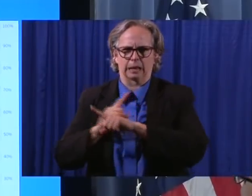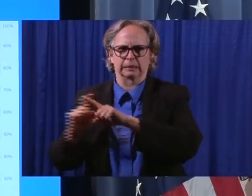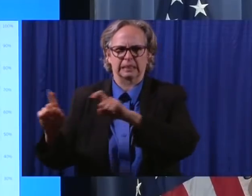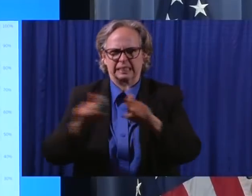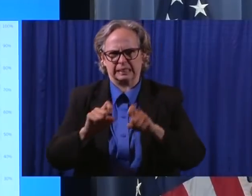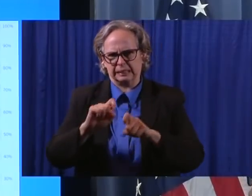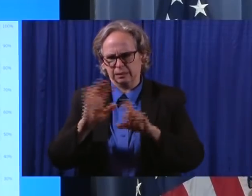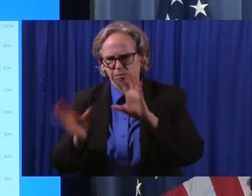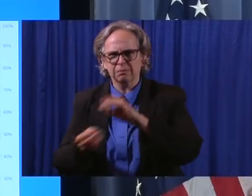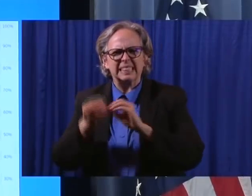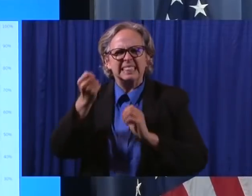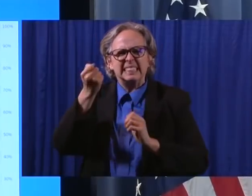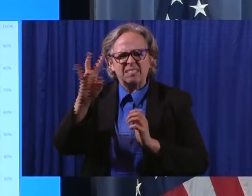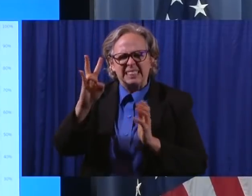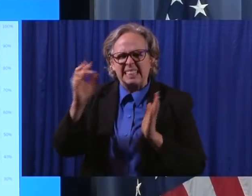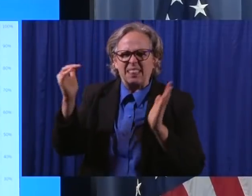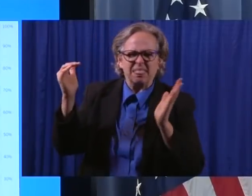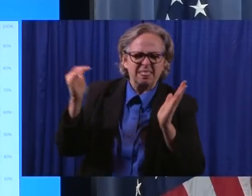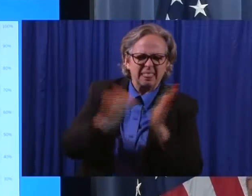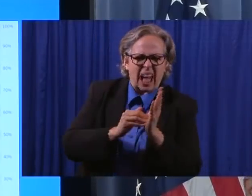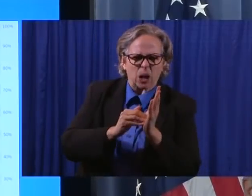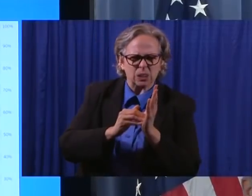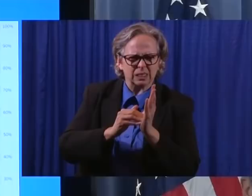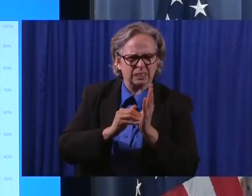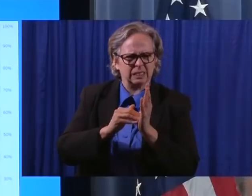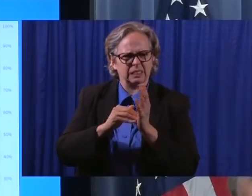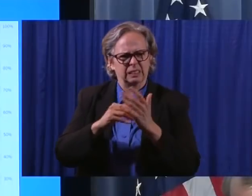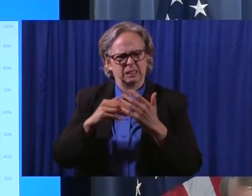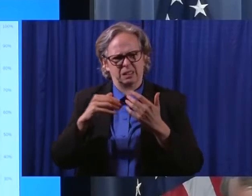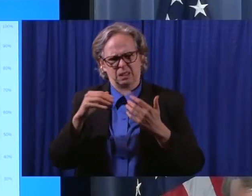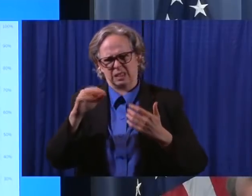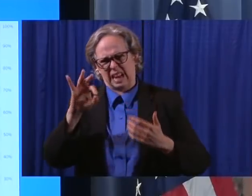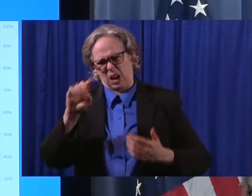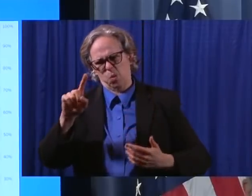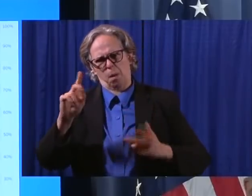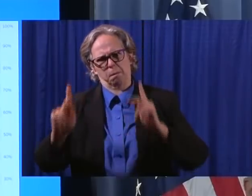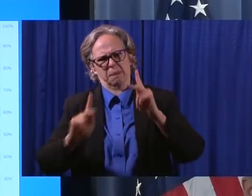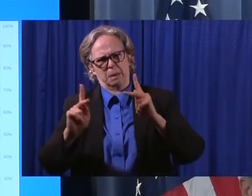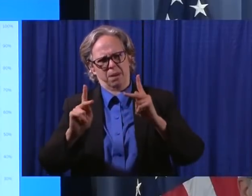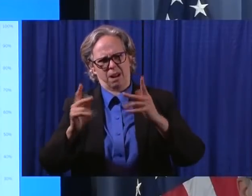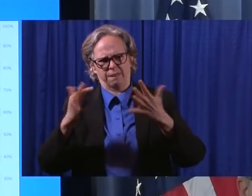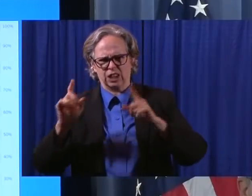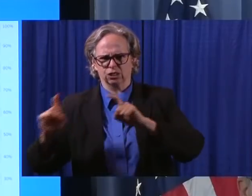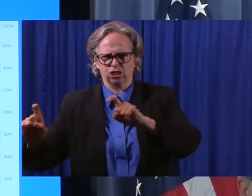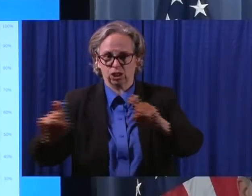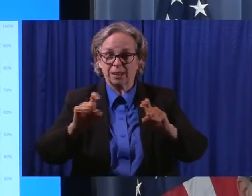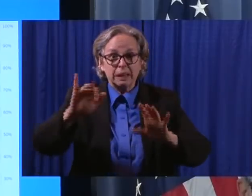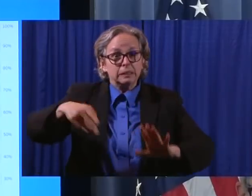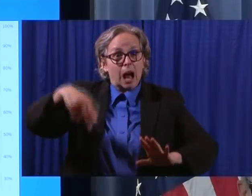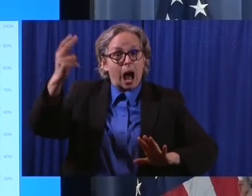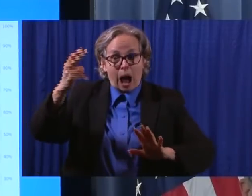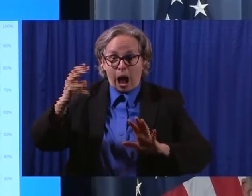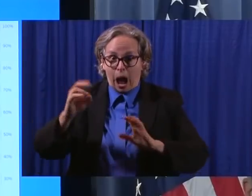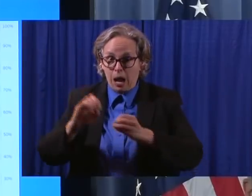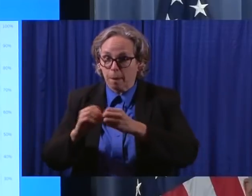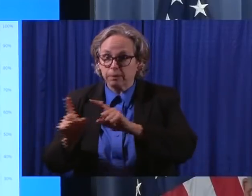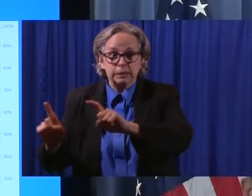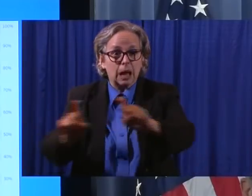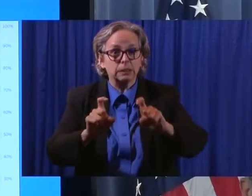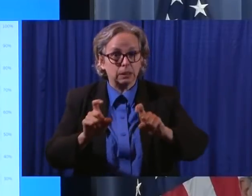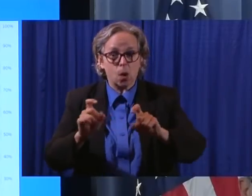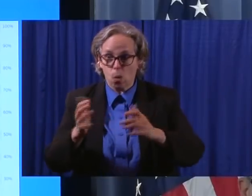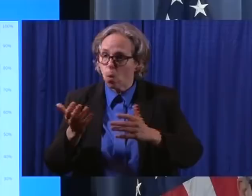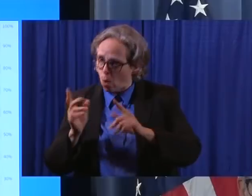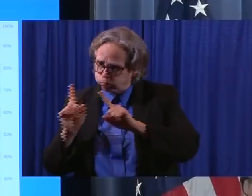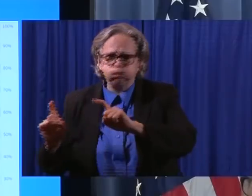17,091. So you can see this is a new high for tests. We're happy about that. It's not where we want to